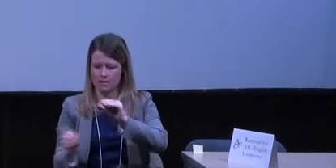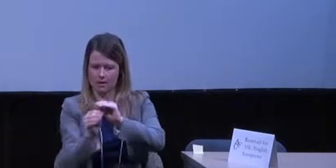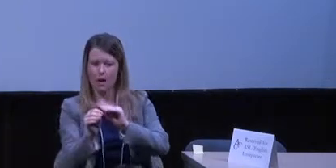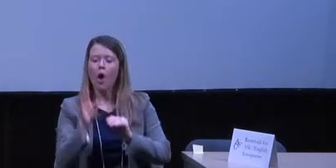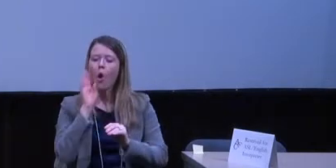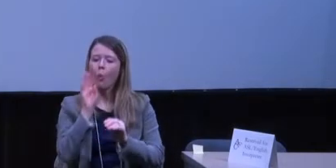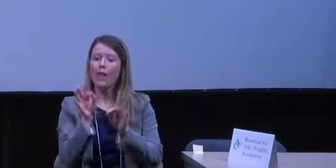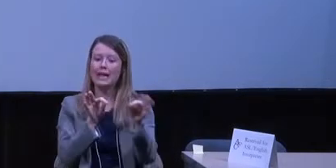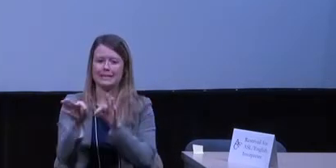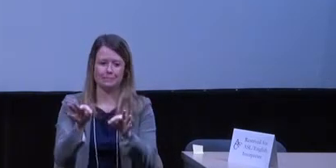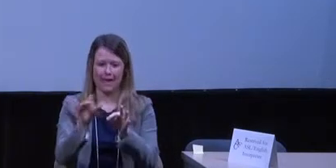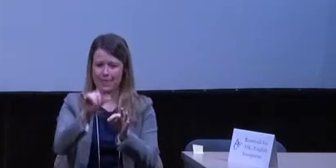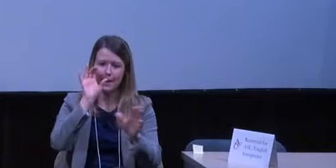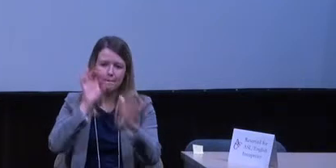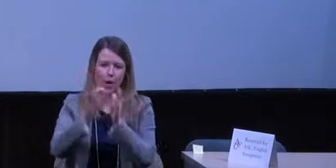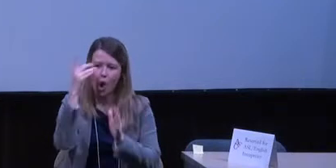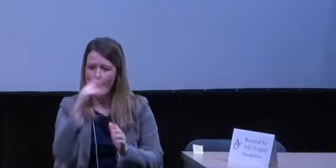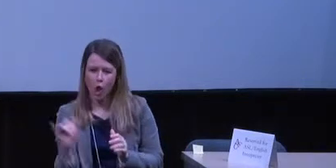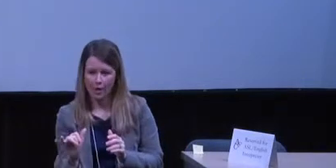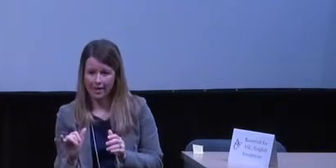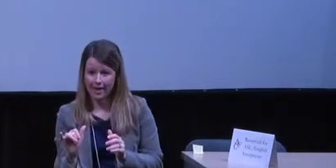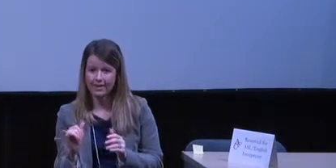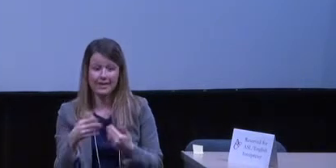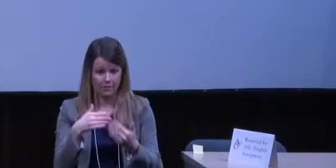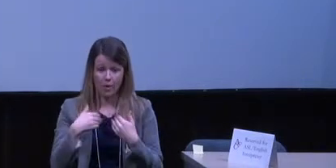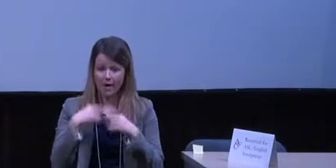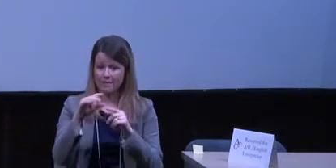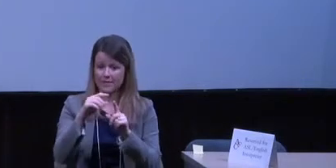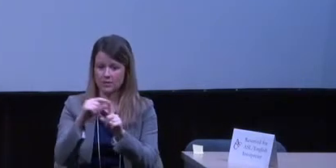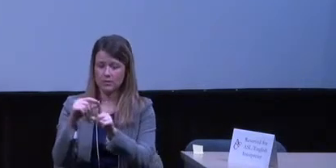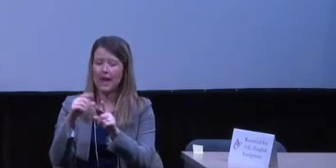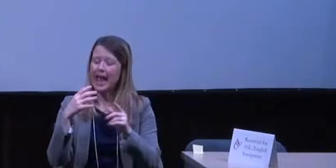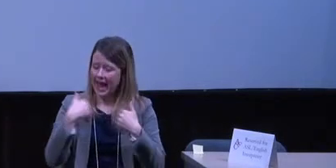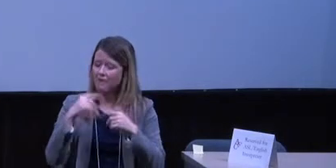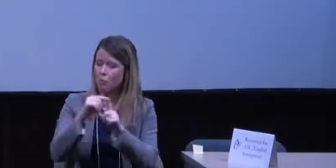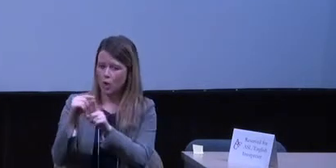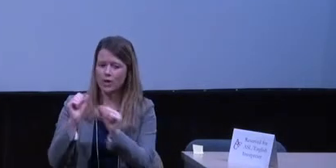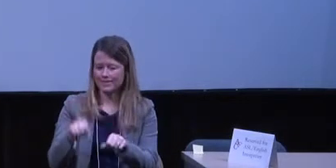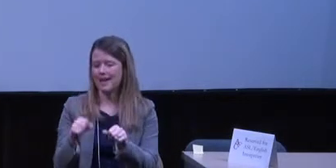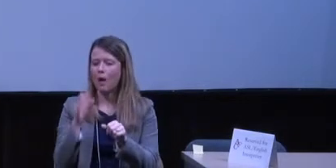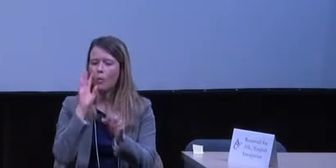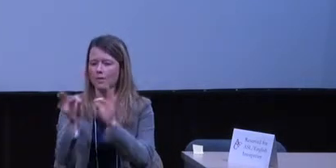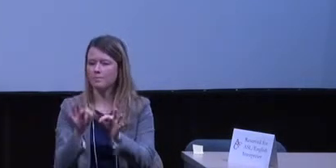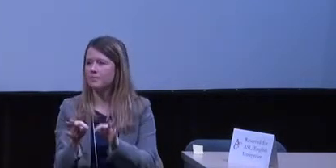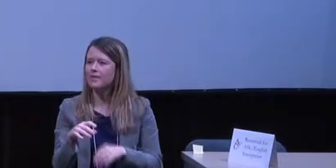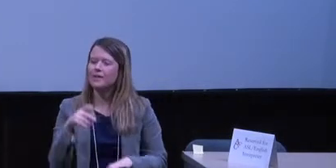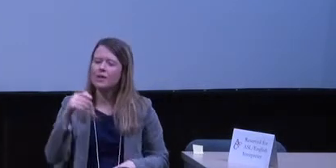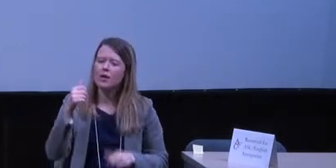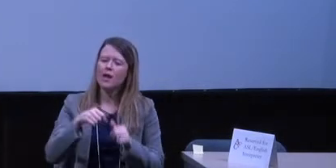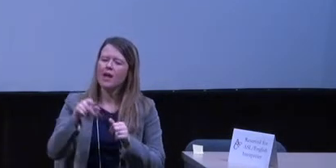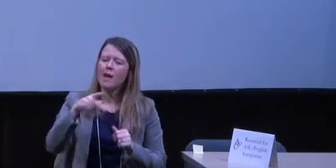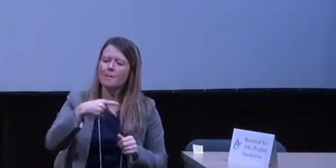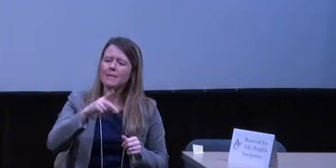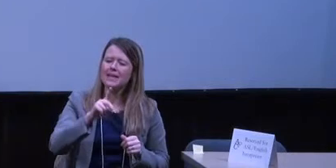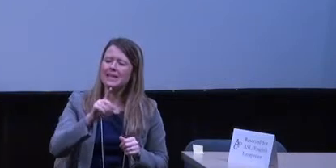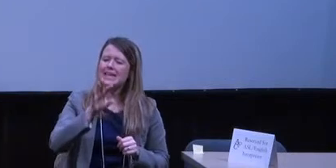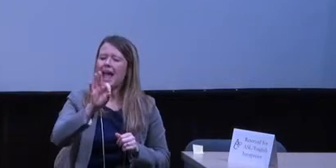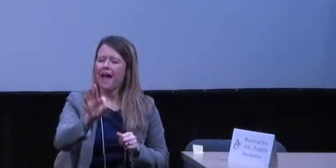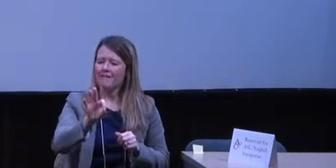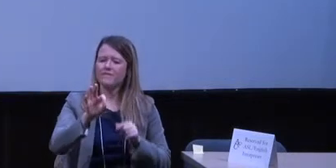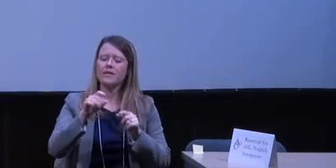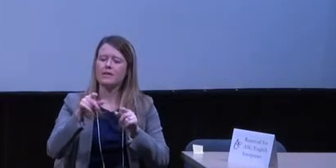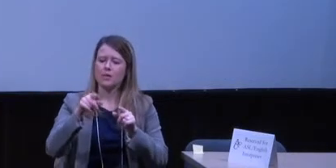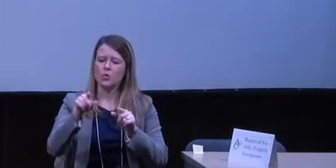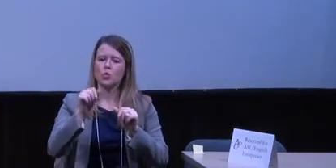just text. Has anybody actually pulled up a PDF and you go to highlight a word on that PDF and